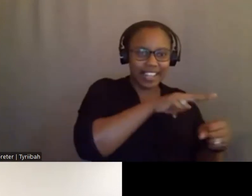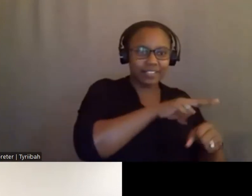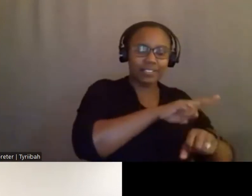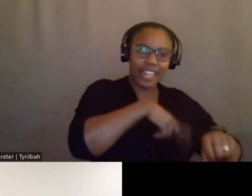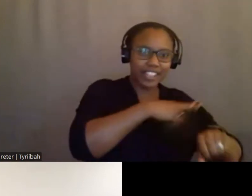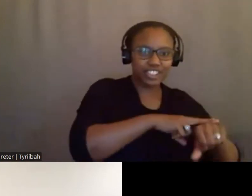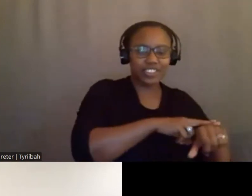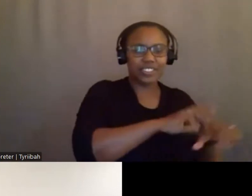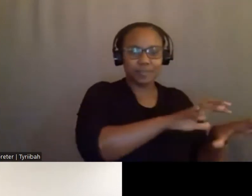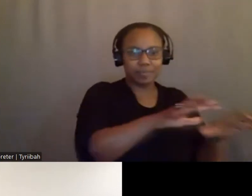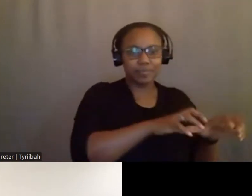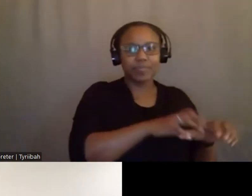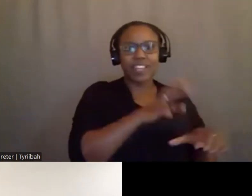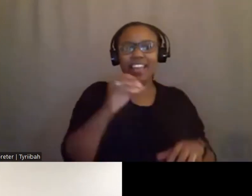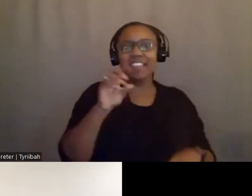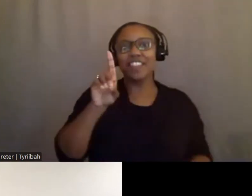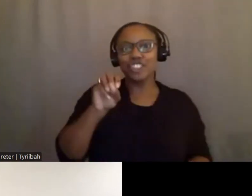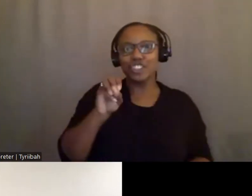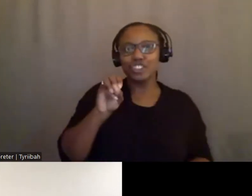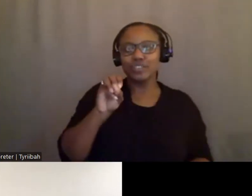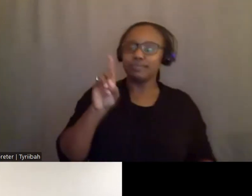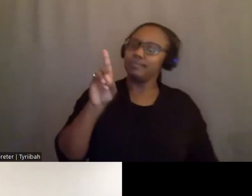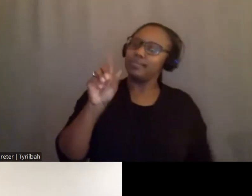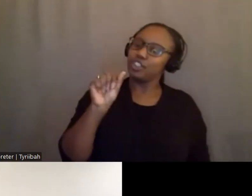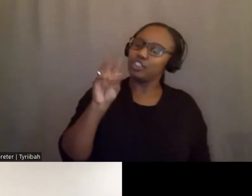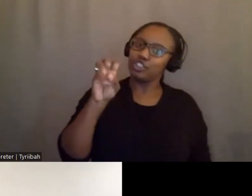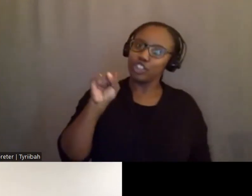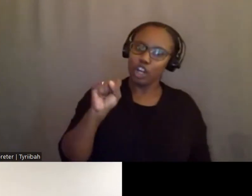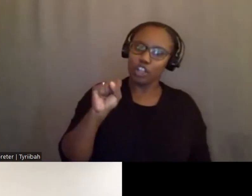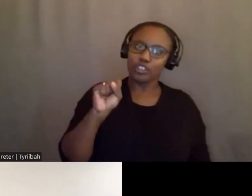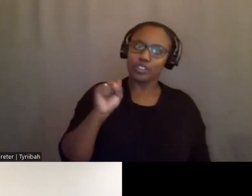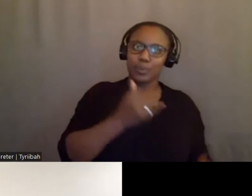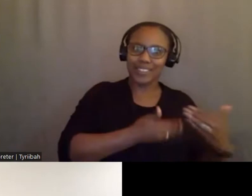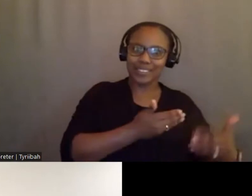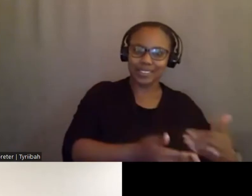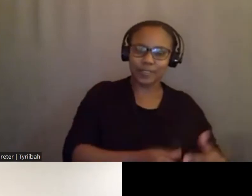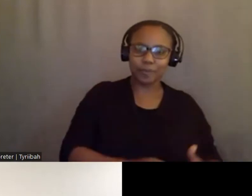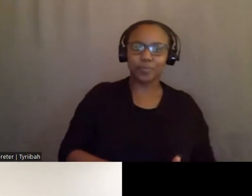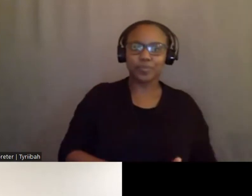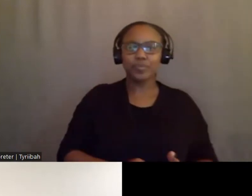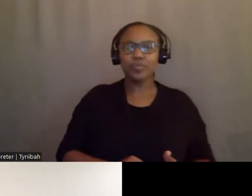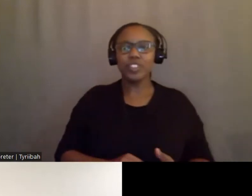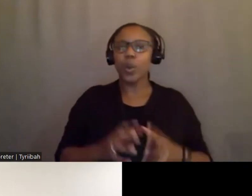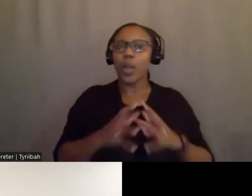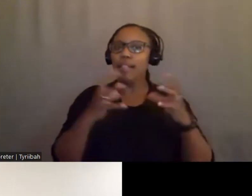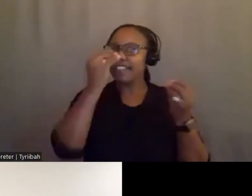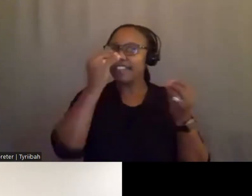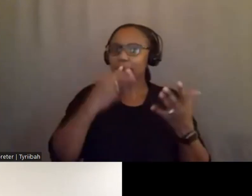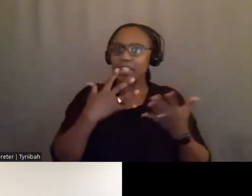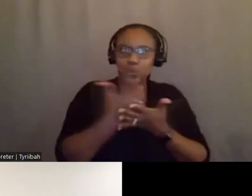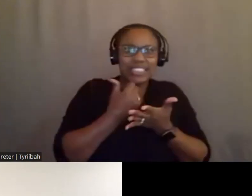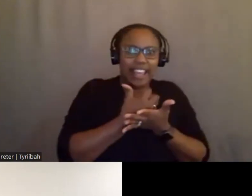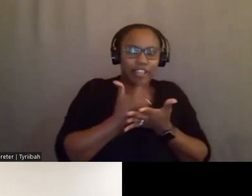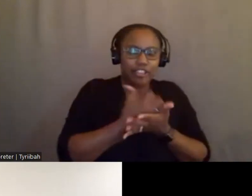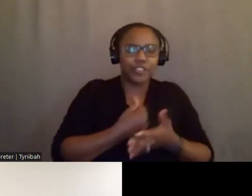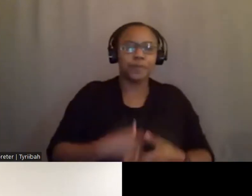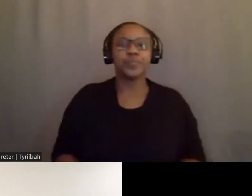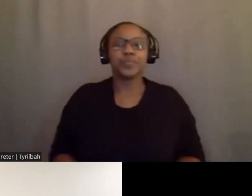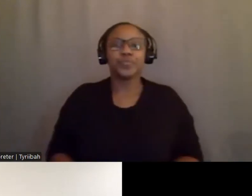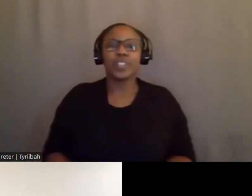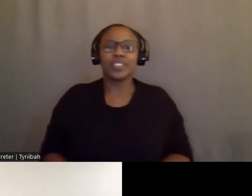much information on Native American nations and the people within them. And so because of that, I can